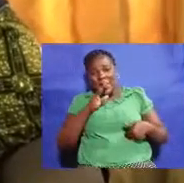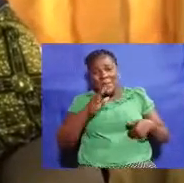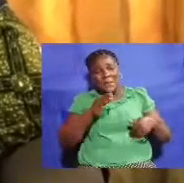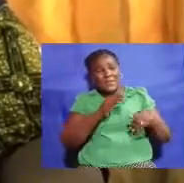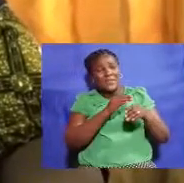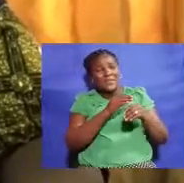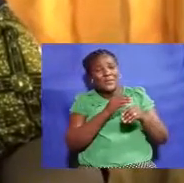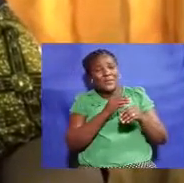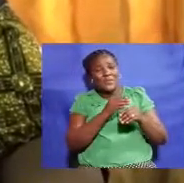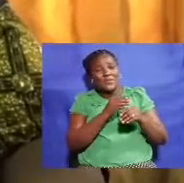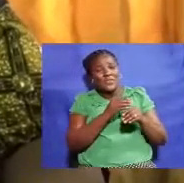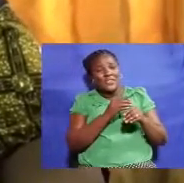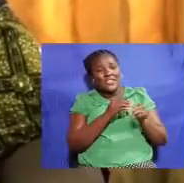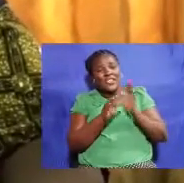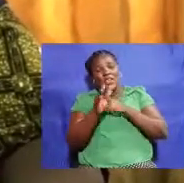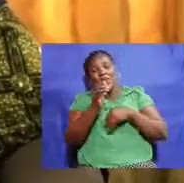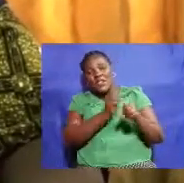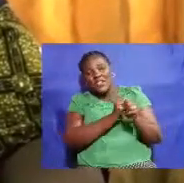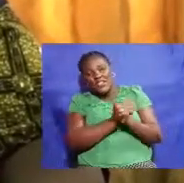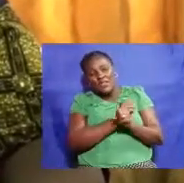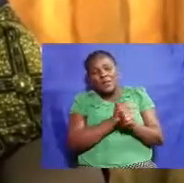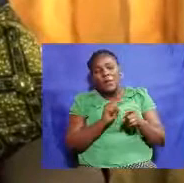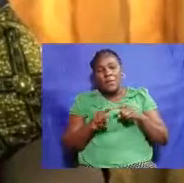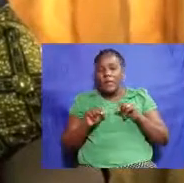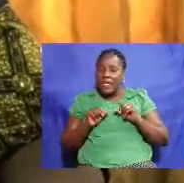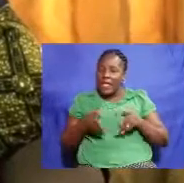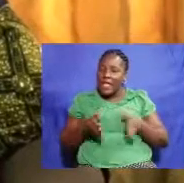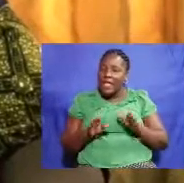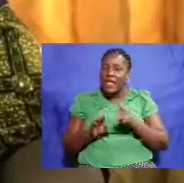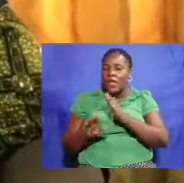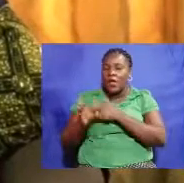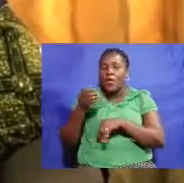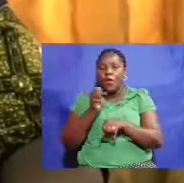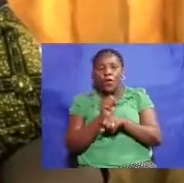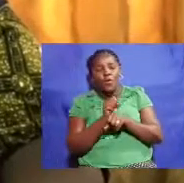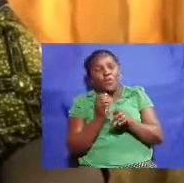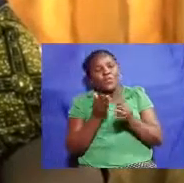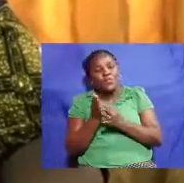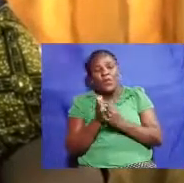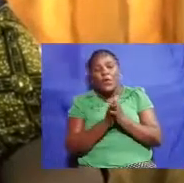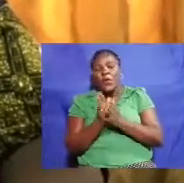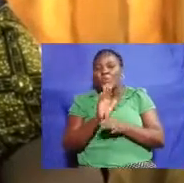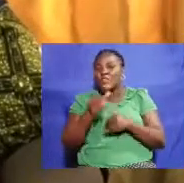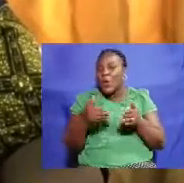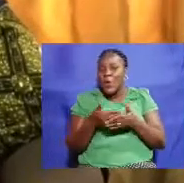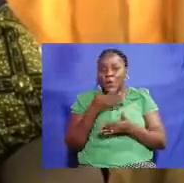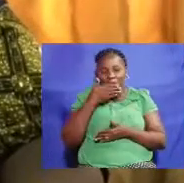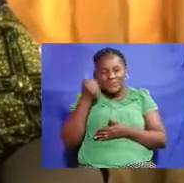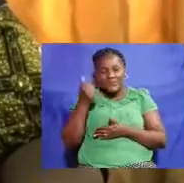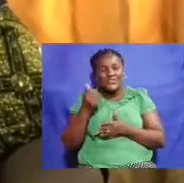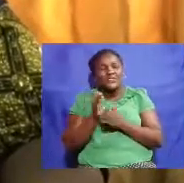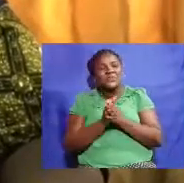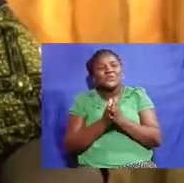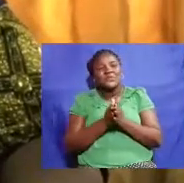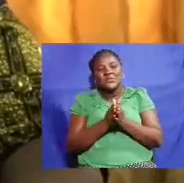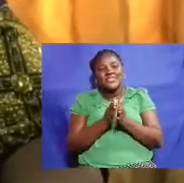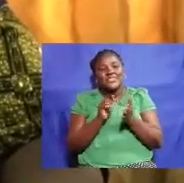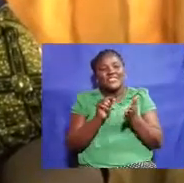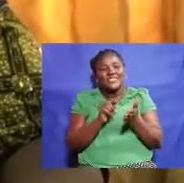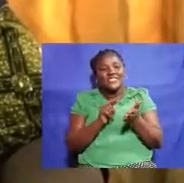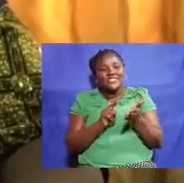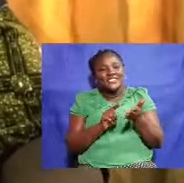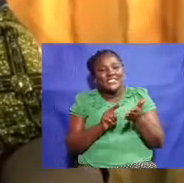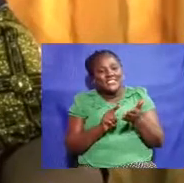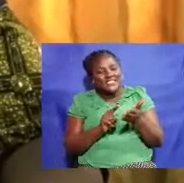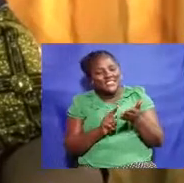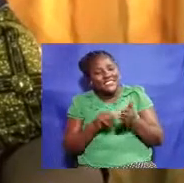they should continue to allow God to work through them. We wish them all the best. And we wish that this landmark